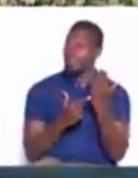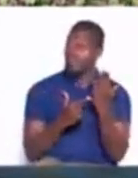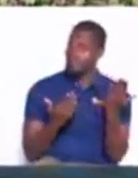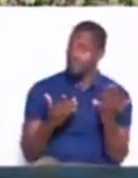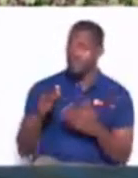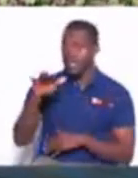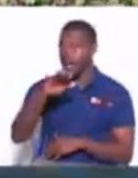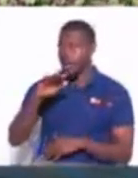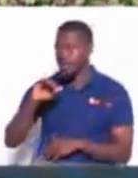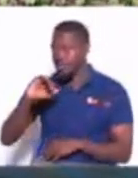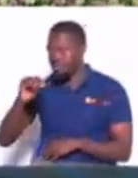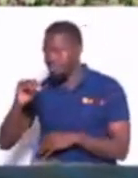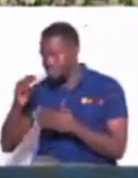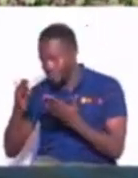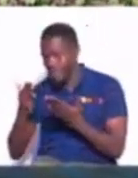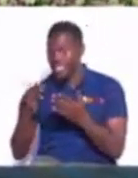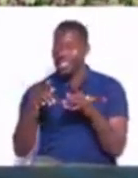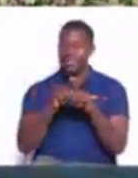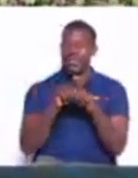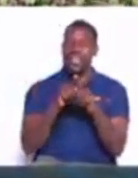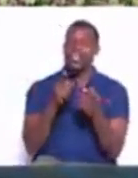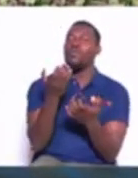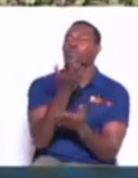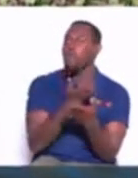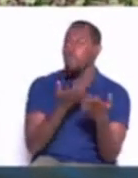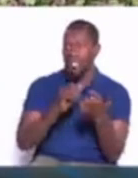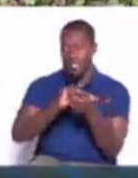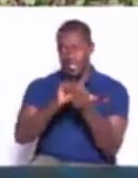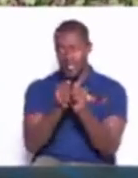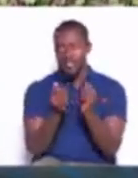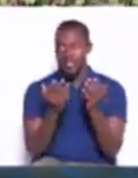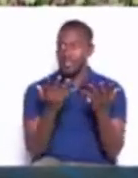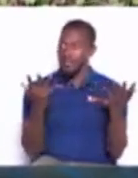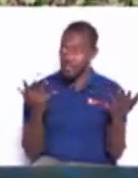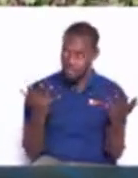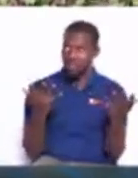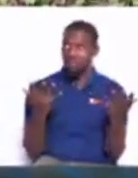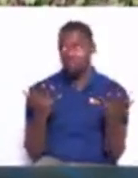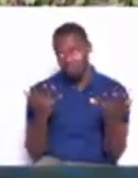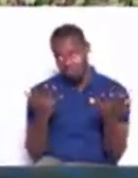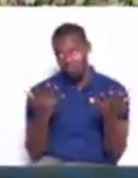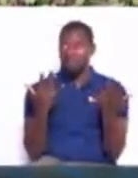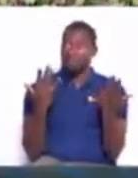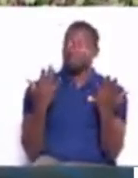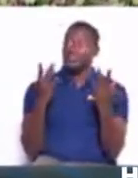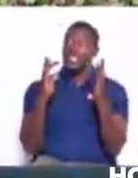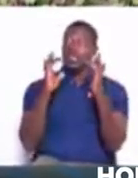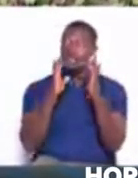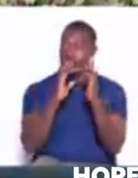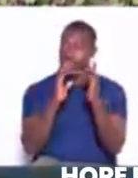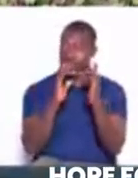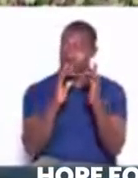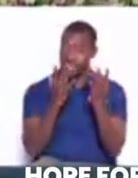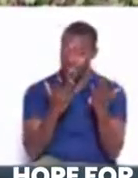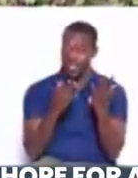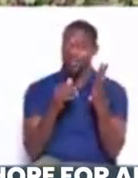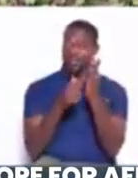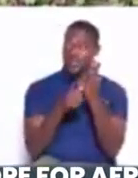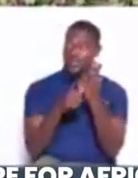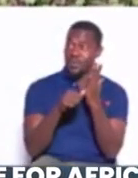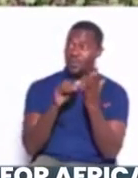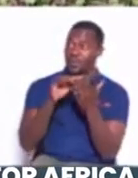economy. Things are changing. The arrival of the internet has brought crime